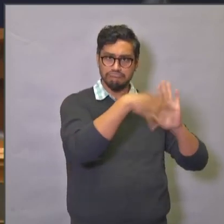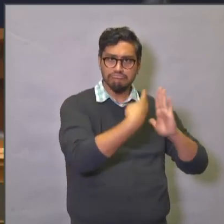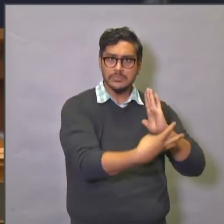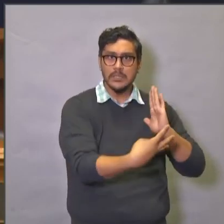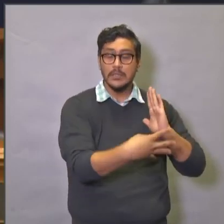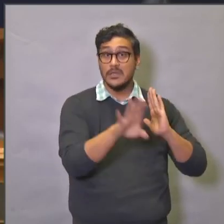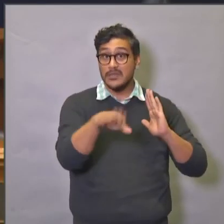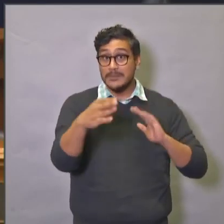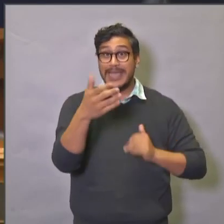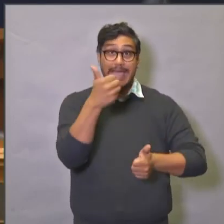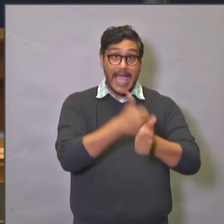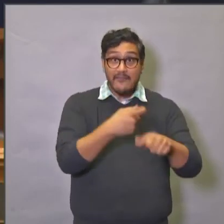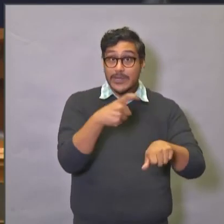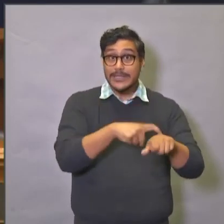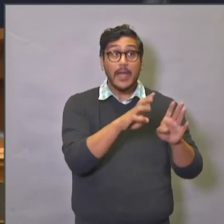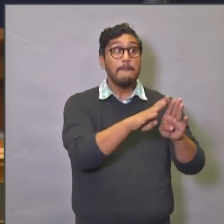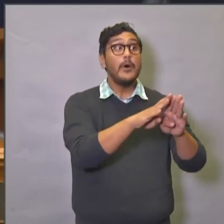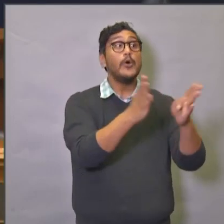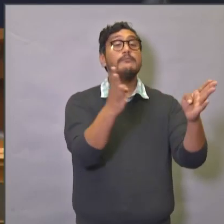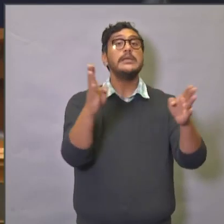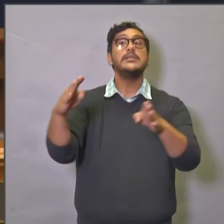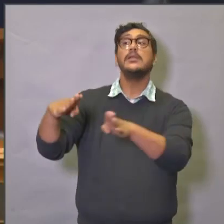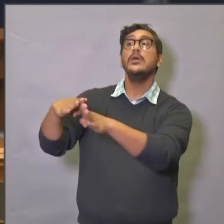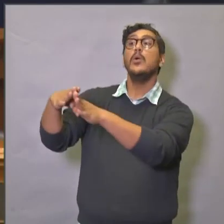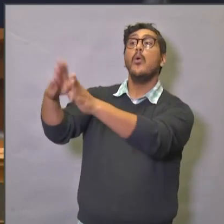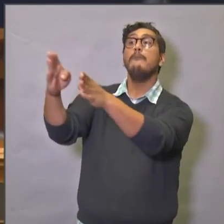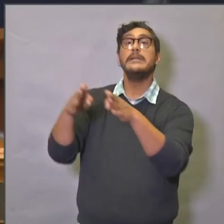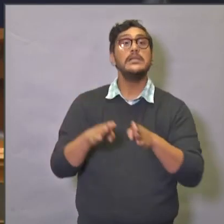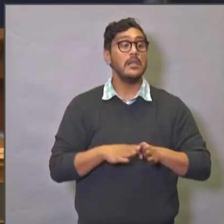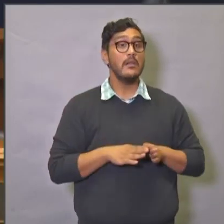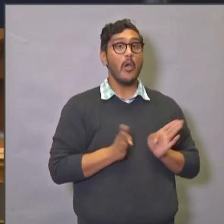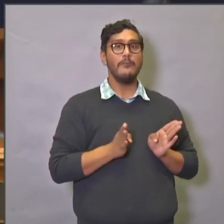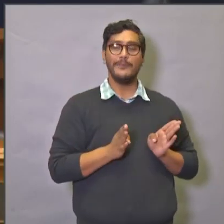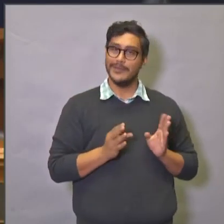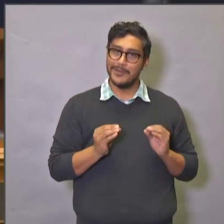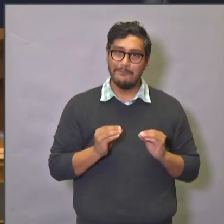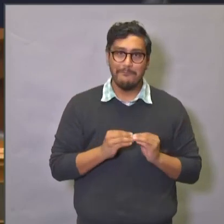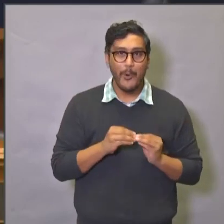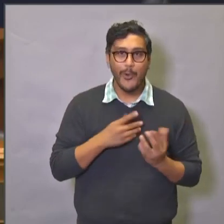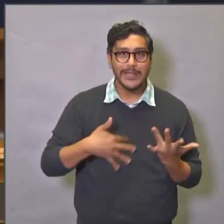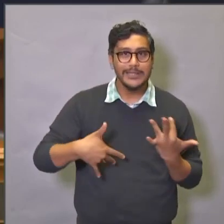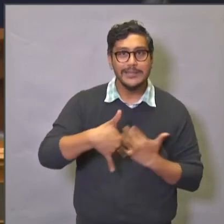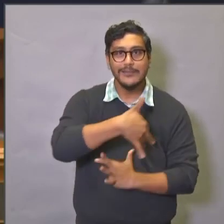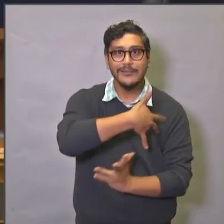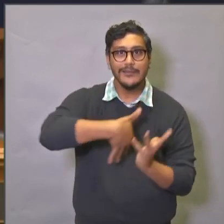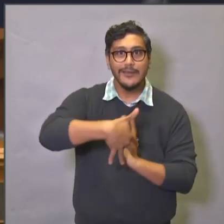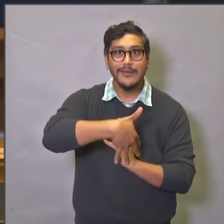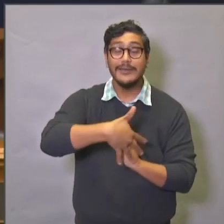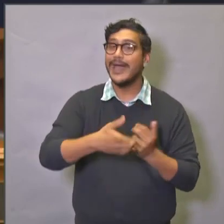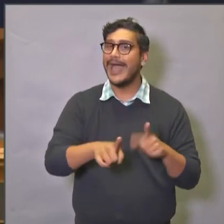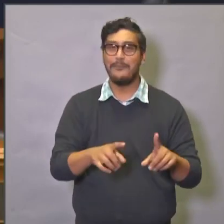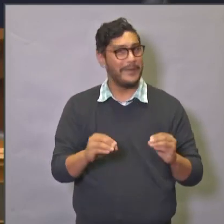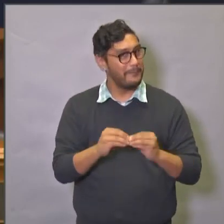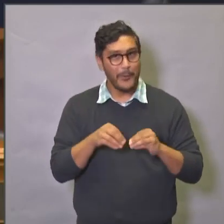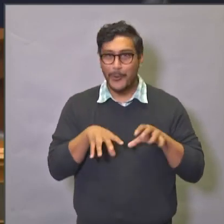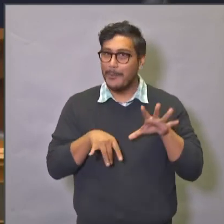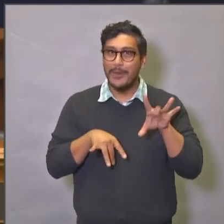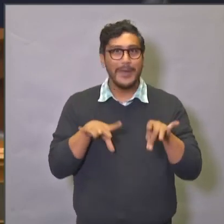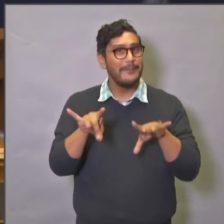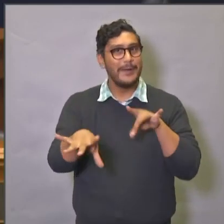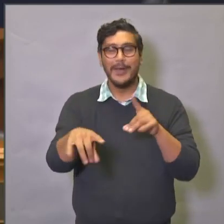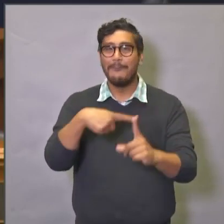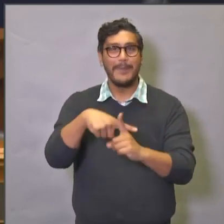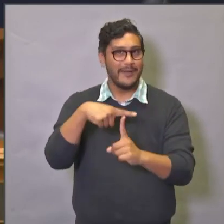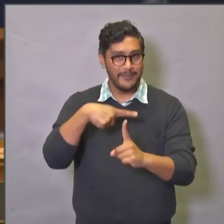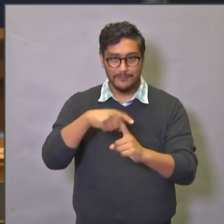reopening, there's more exposures, which can result in more cases. And I think that both Dr. Galley and Dr. Lewis